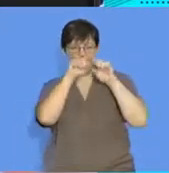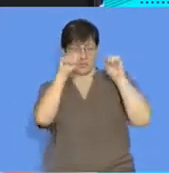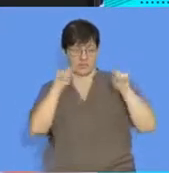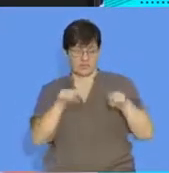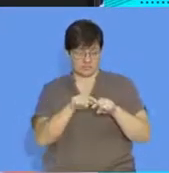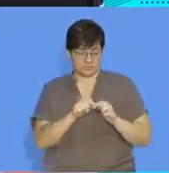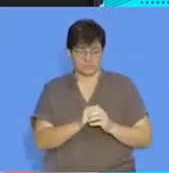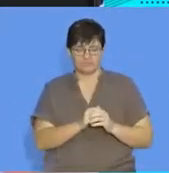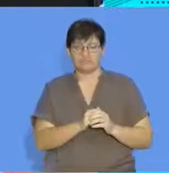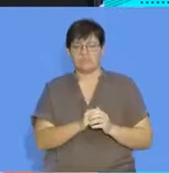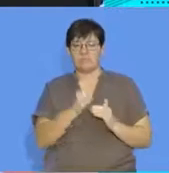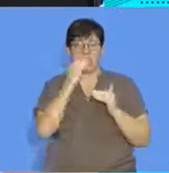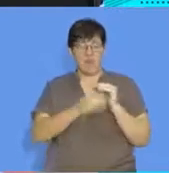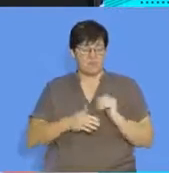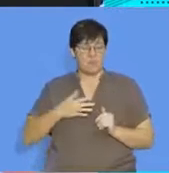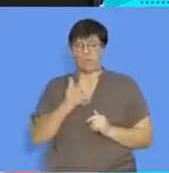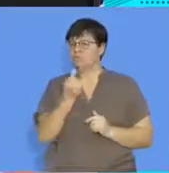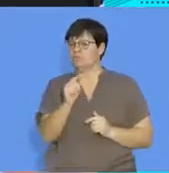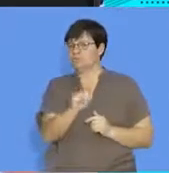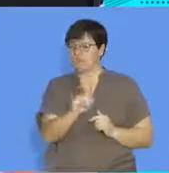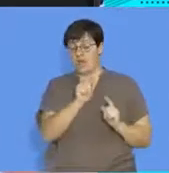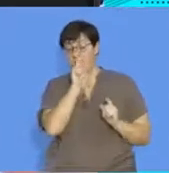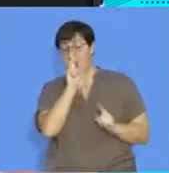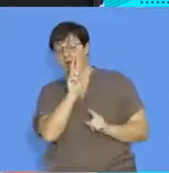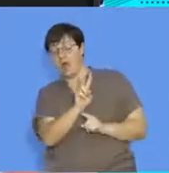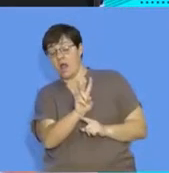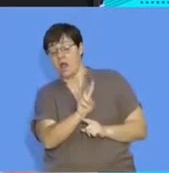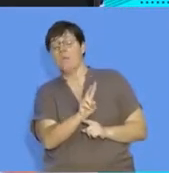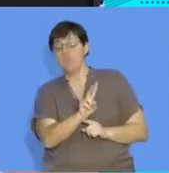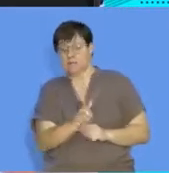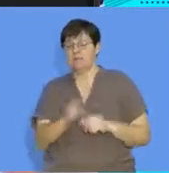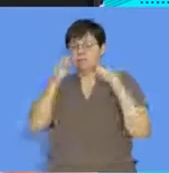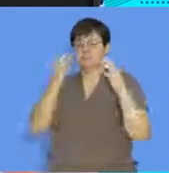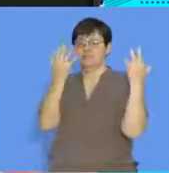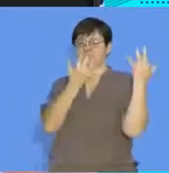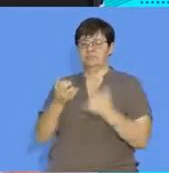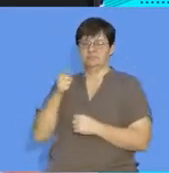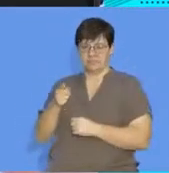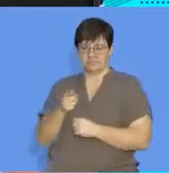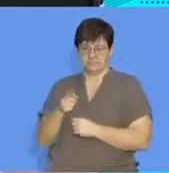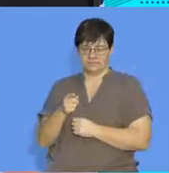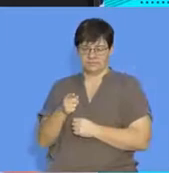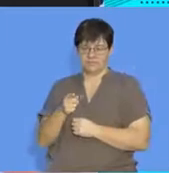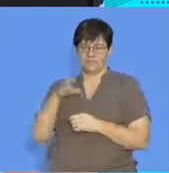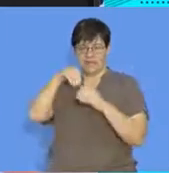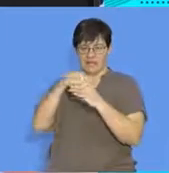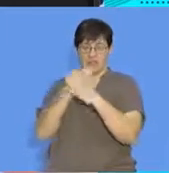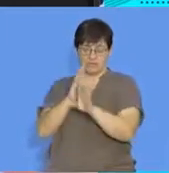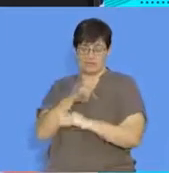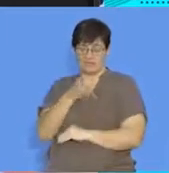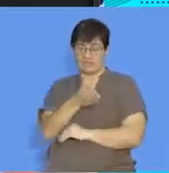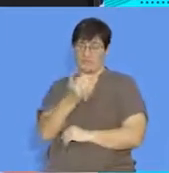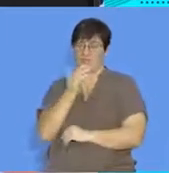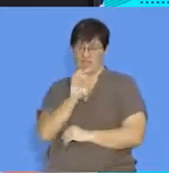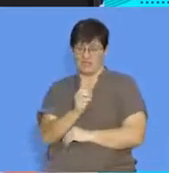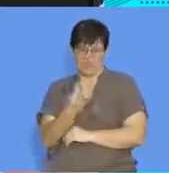of it all, we want to use our findings to actually determine or calculate the magnitude of internal resistance of a